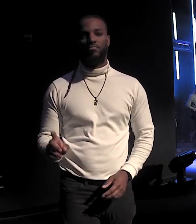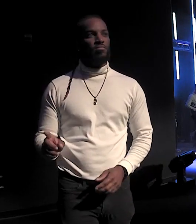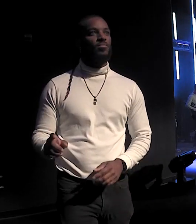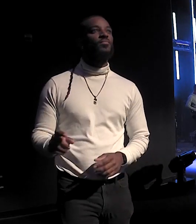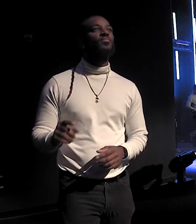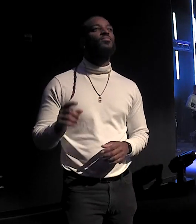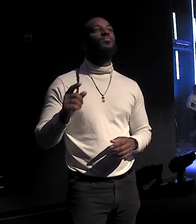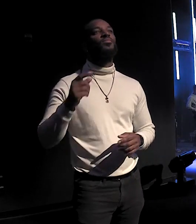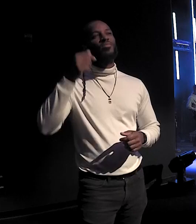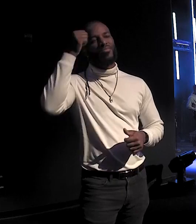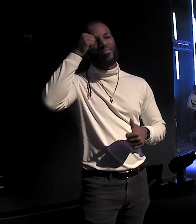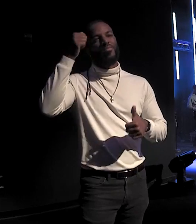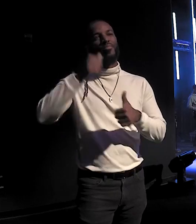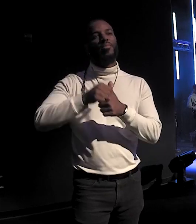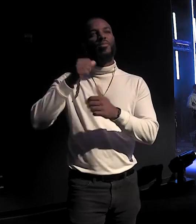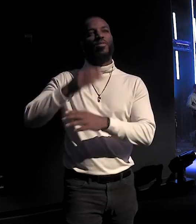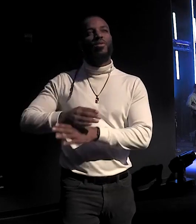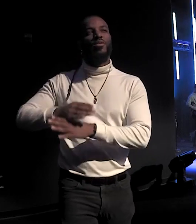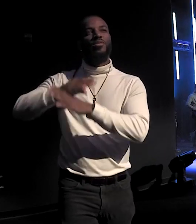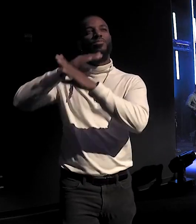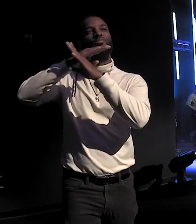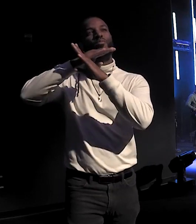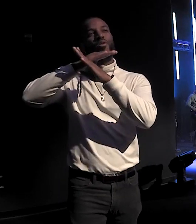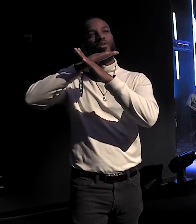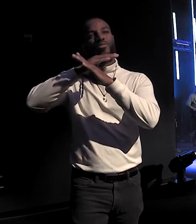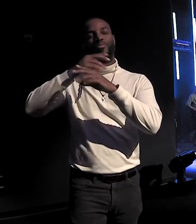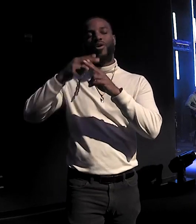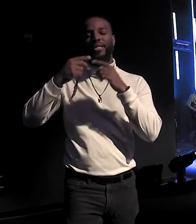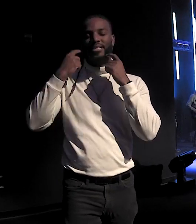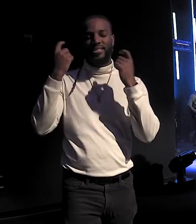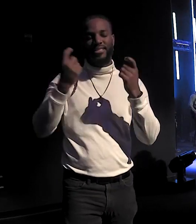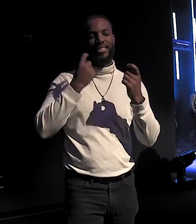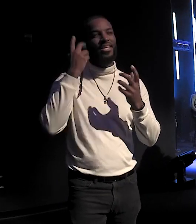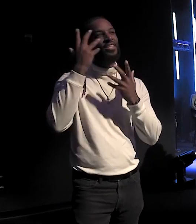those walls that we could see and shame.